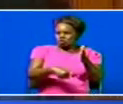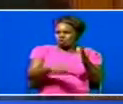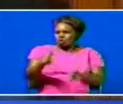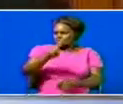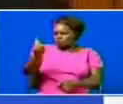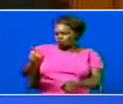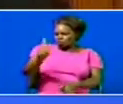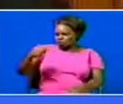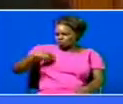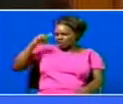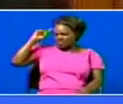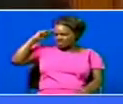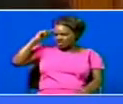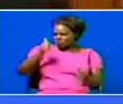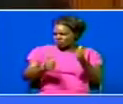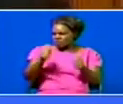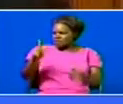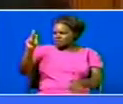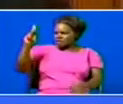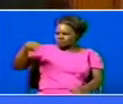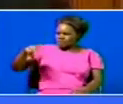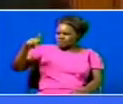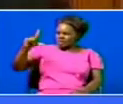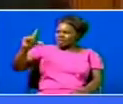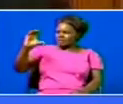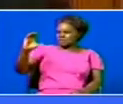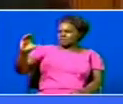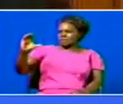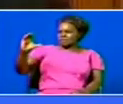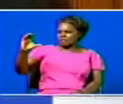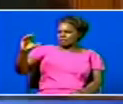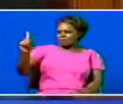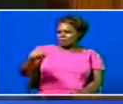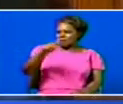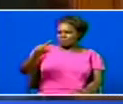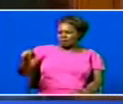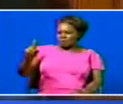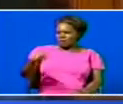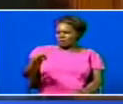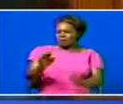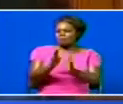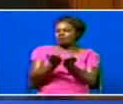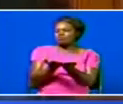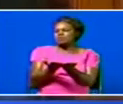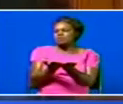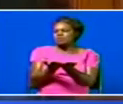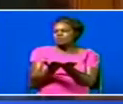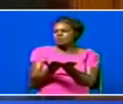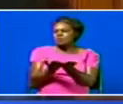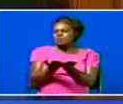that come to my mind, did KPLC falsify the books?